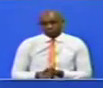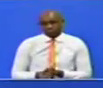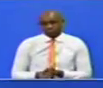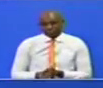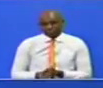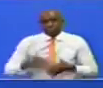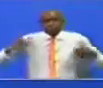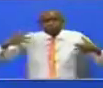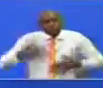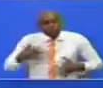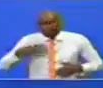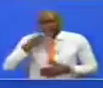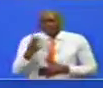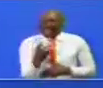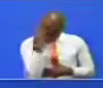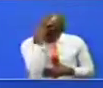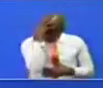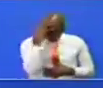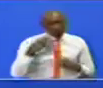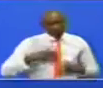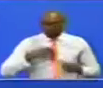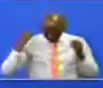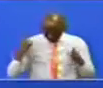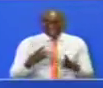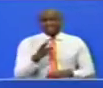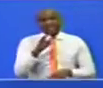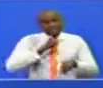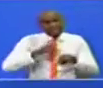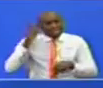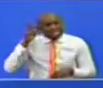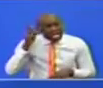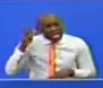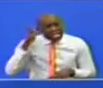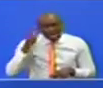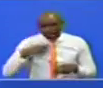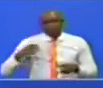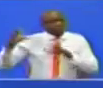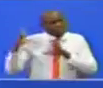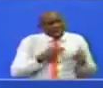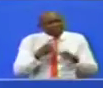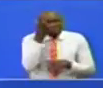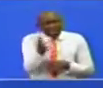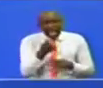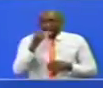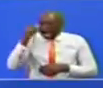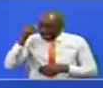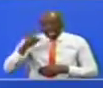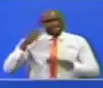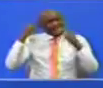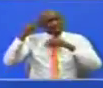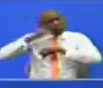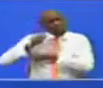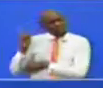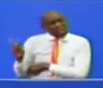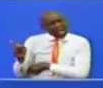The shock and anger experienced by Kenyans after grave cases of bullying was revealed at Alliance High School